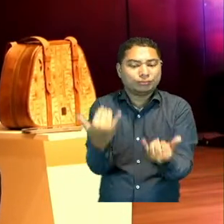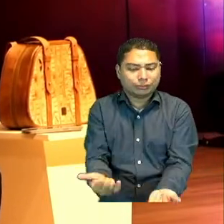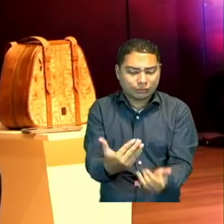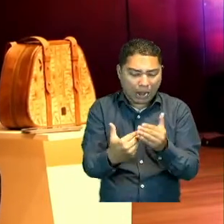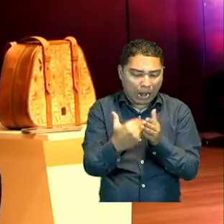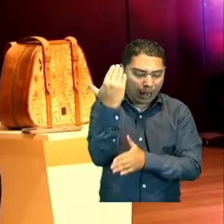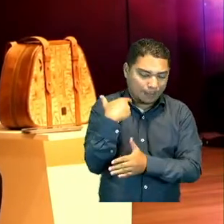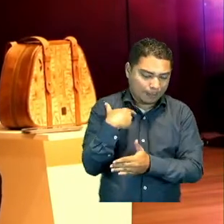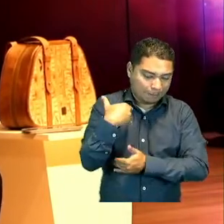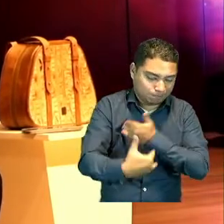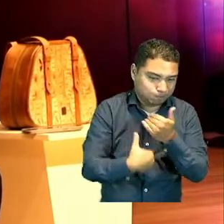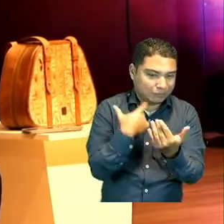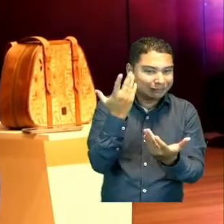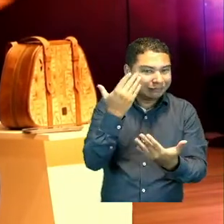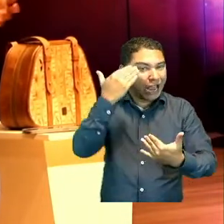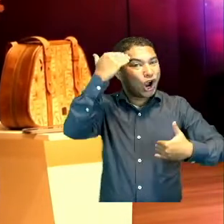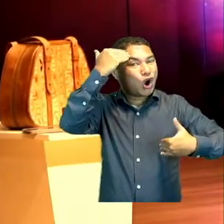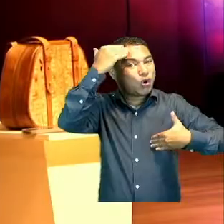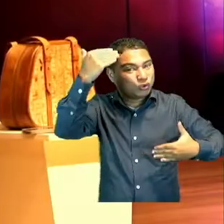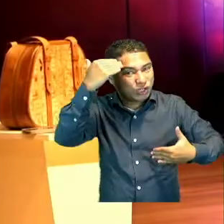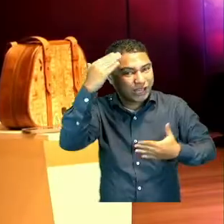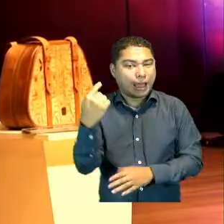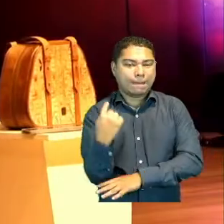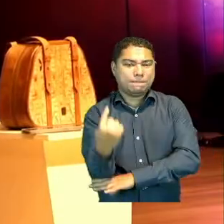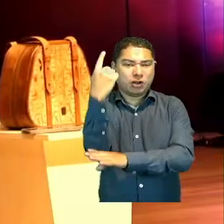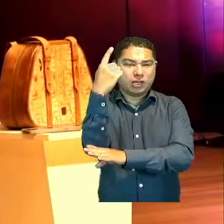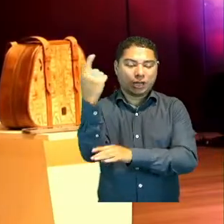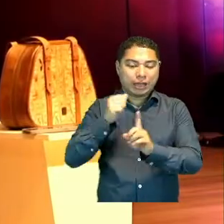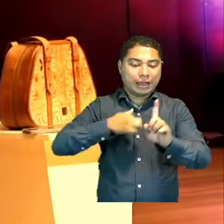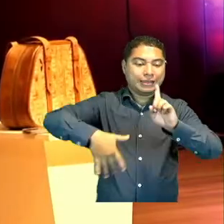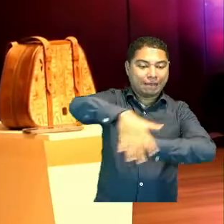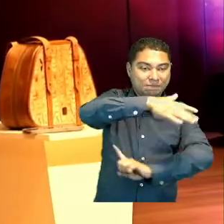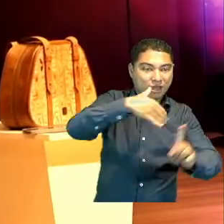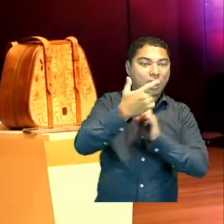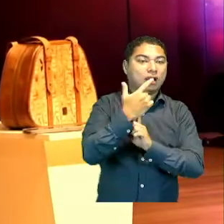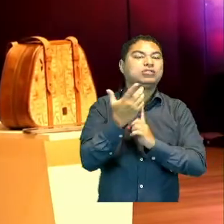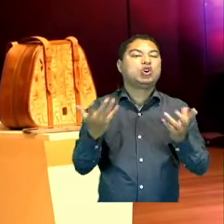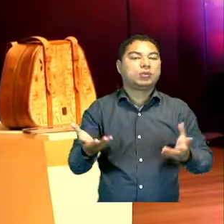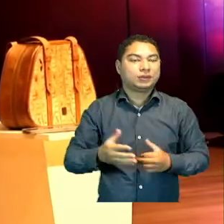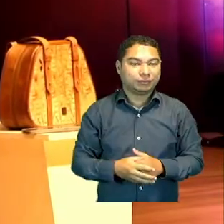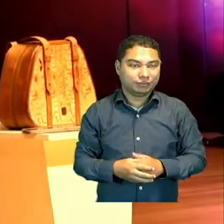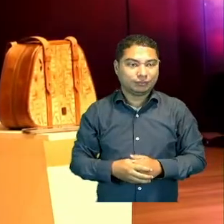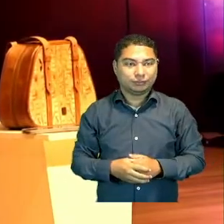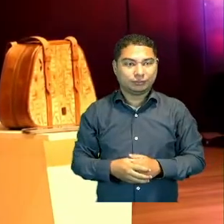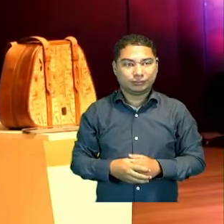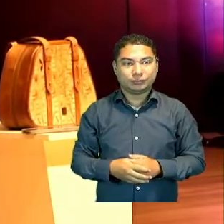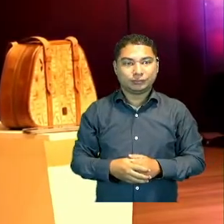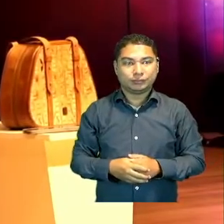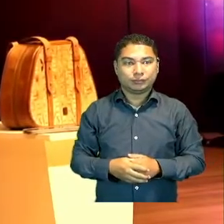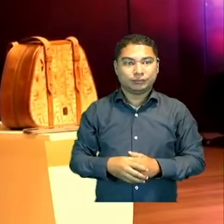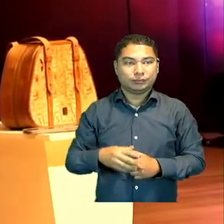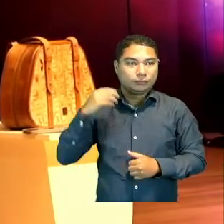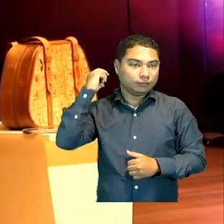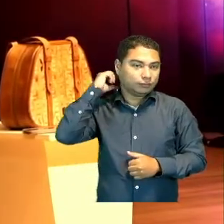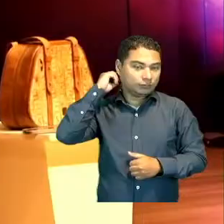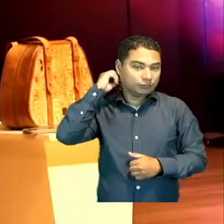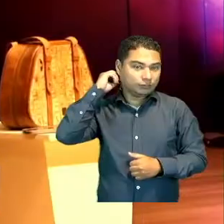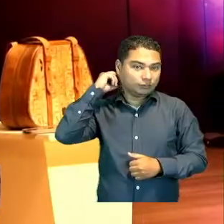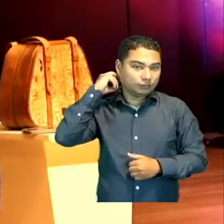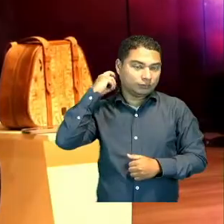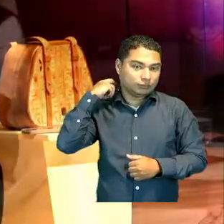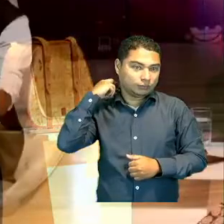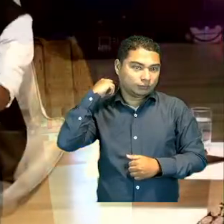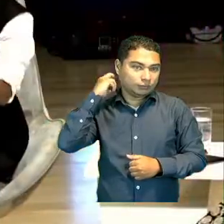we are sowing to embed the best political libertarian ideologies in black